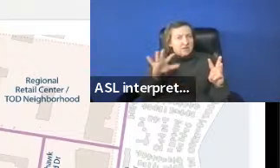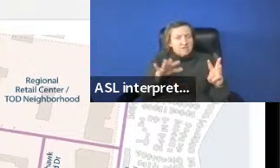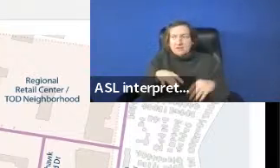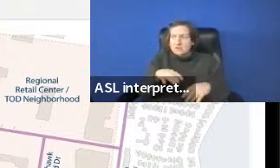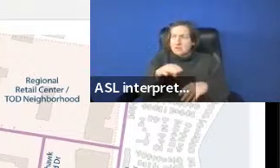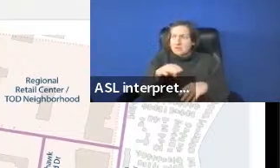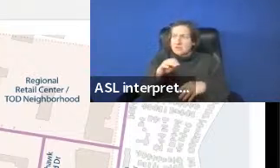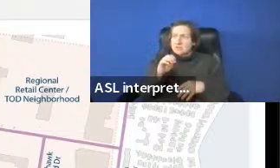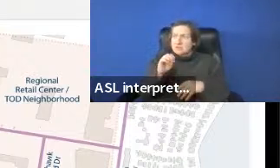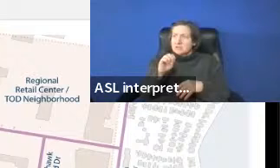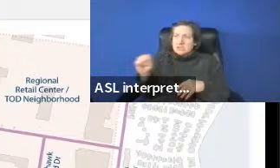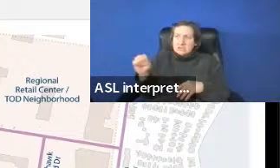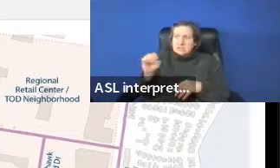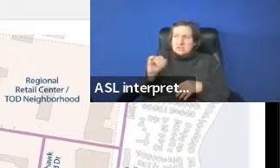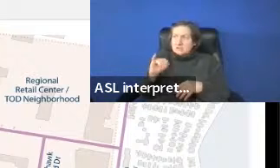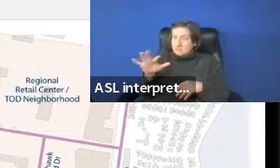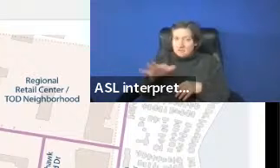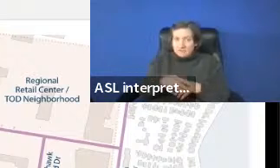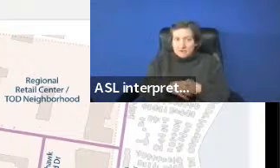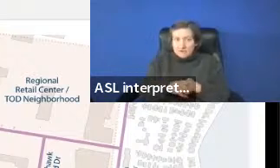East of I-5.